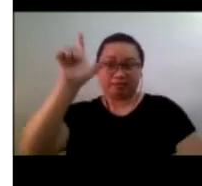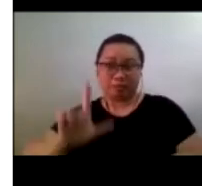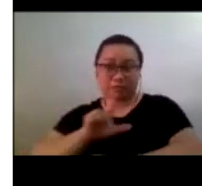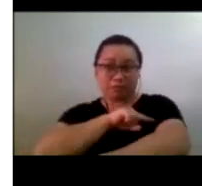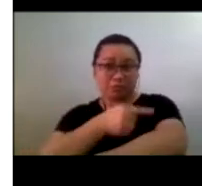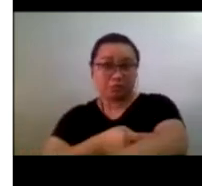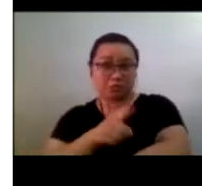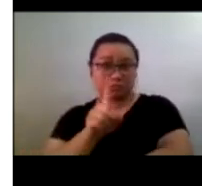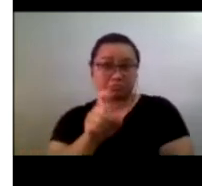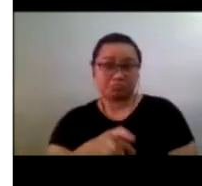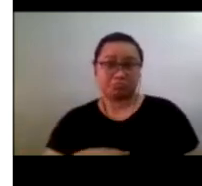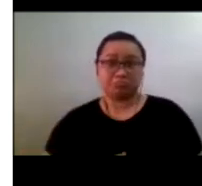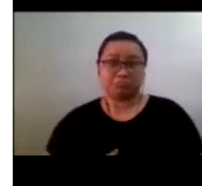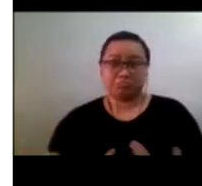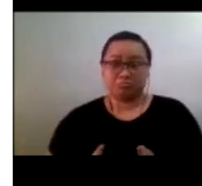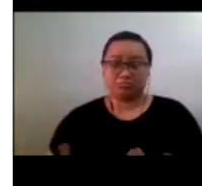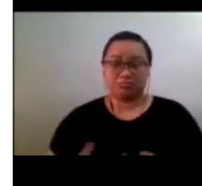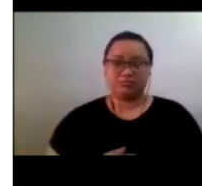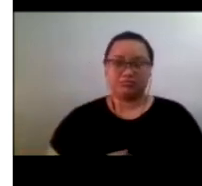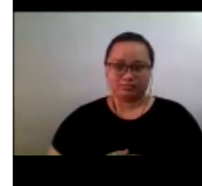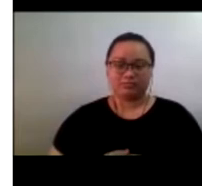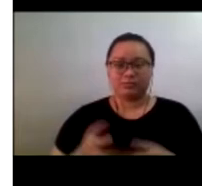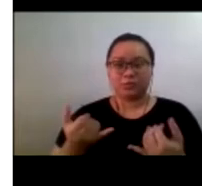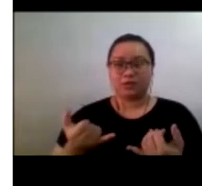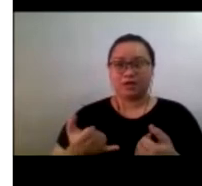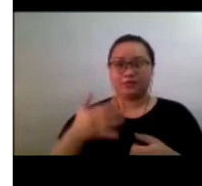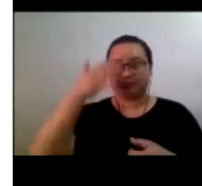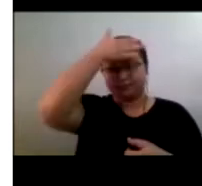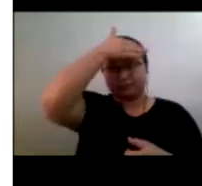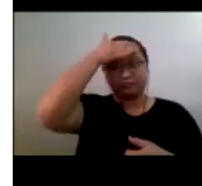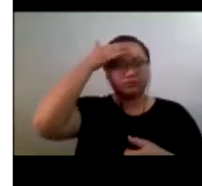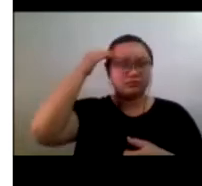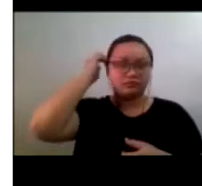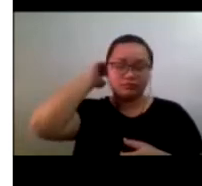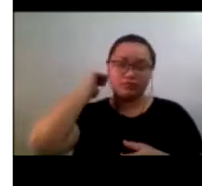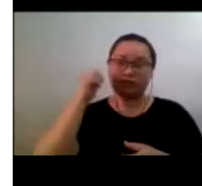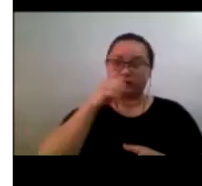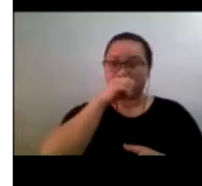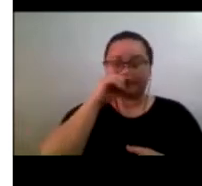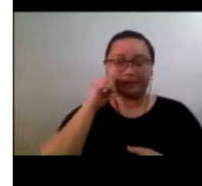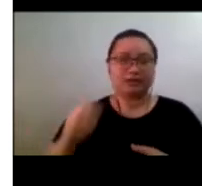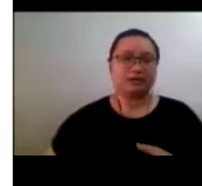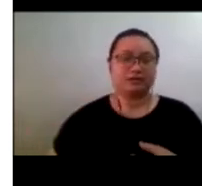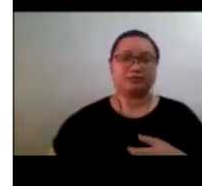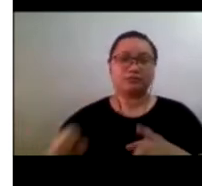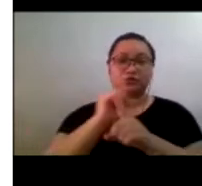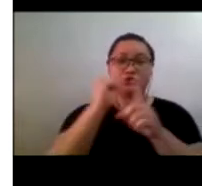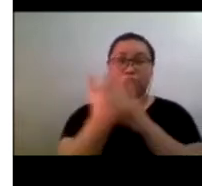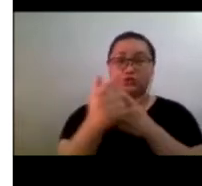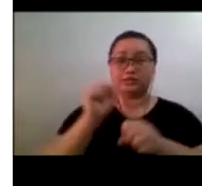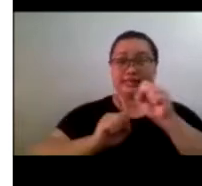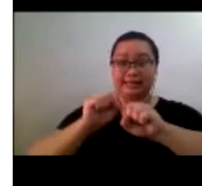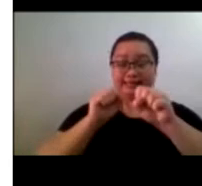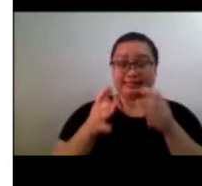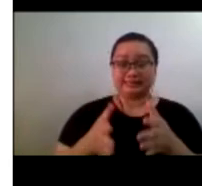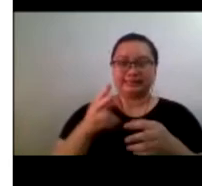Now, Amy Cuddy, so another social scientist who works with the business sector, I think